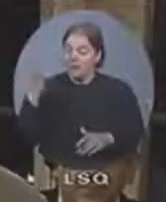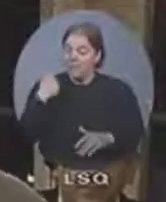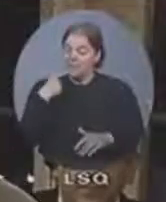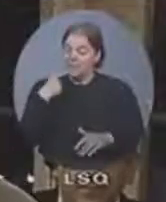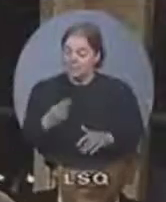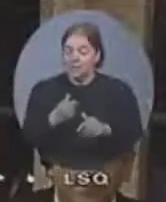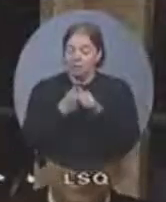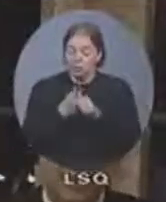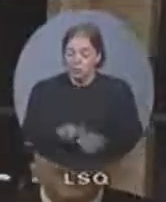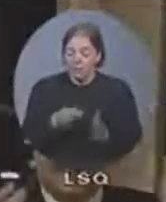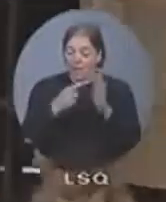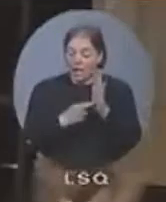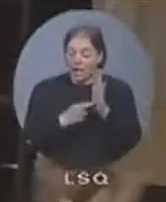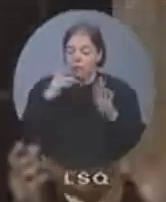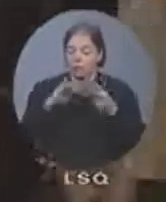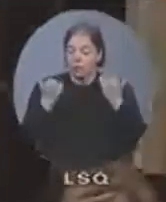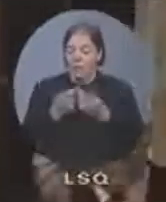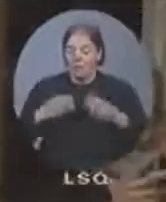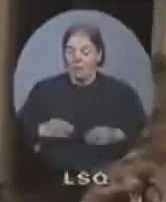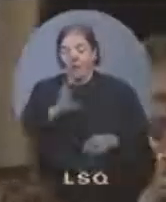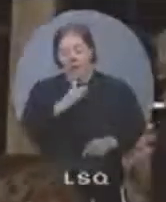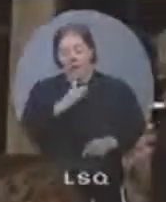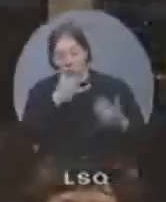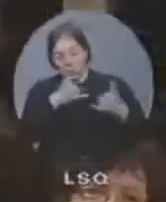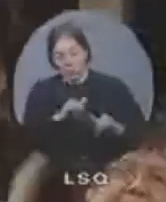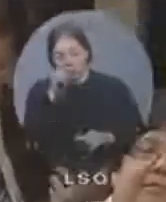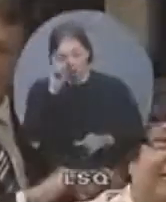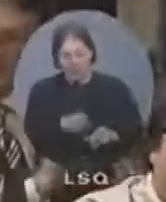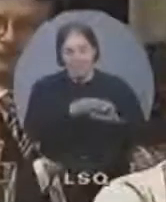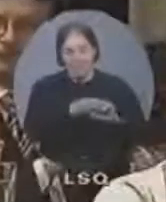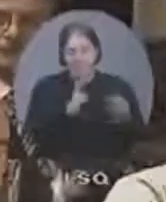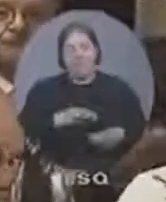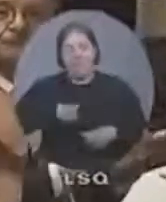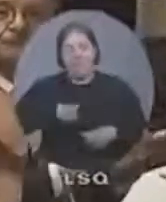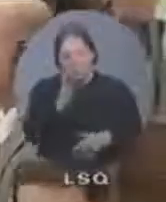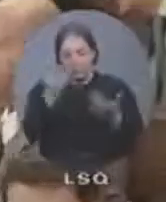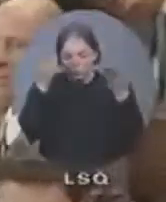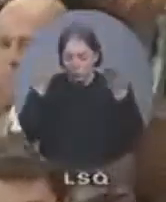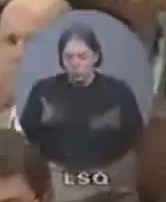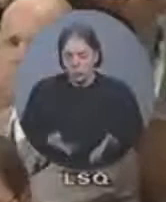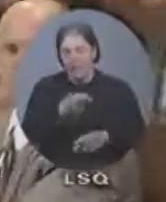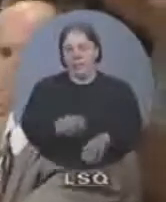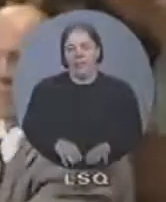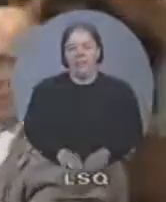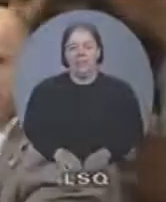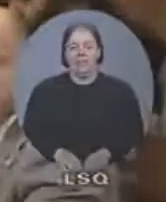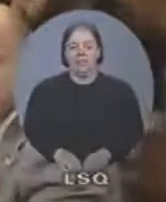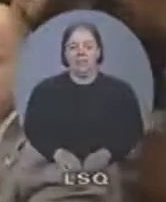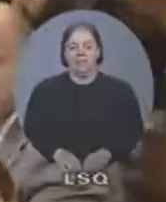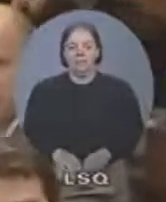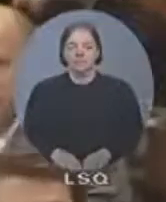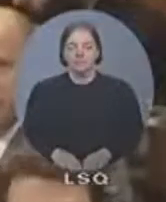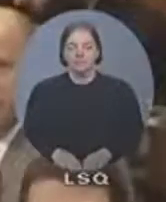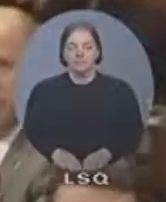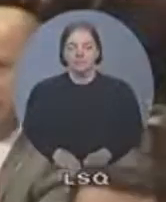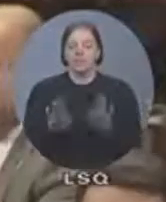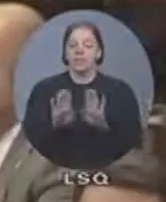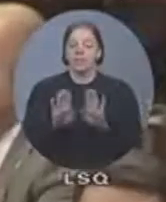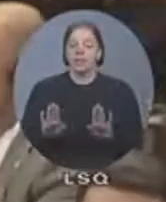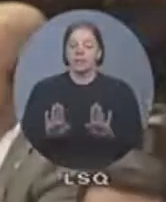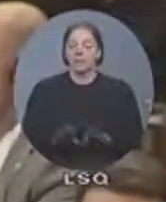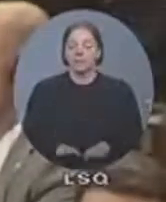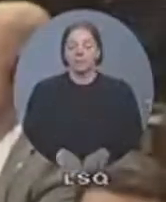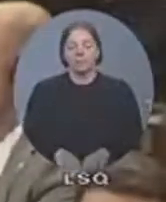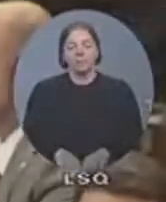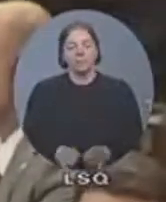and leave immediately. Honourable Minister of Natural Resources. Order. Thank you, Mr. Speaker.